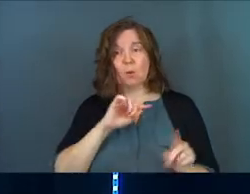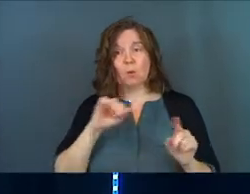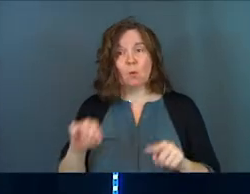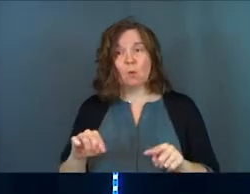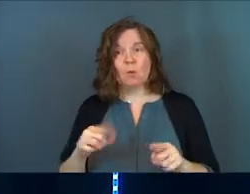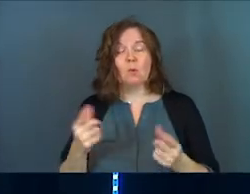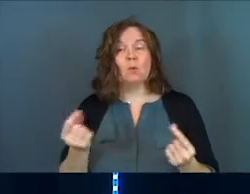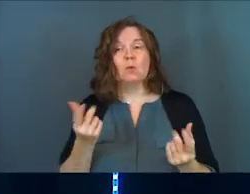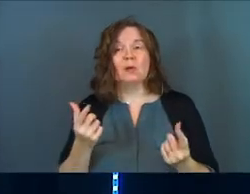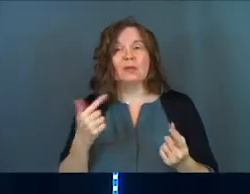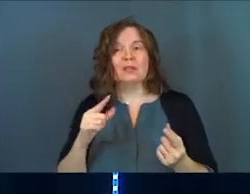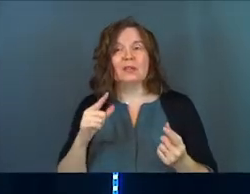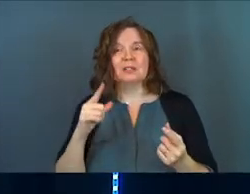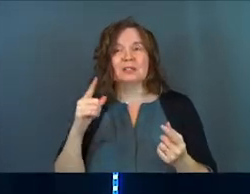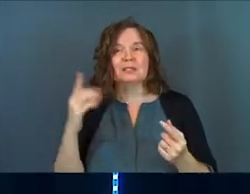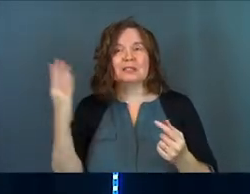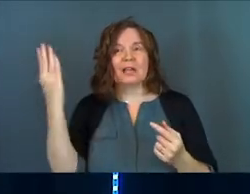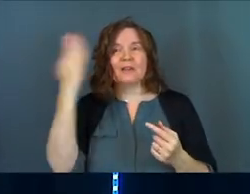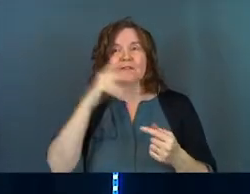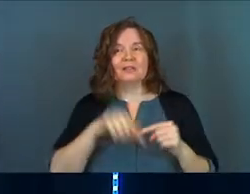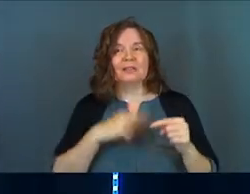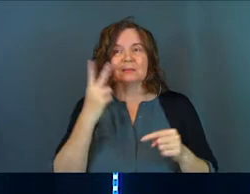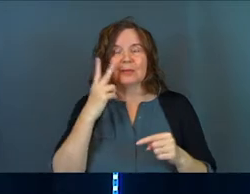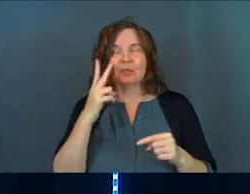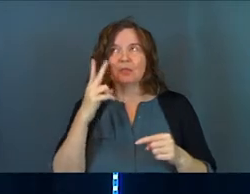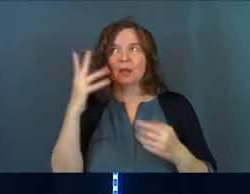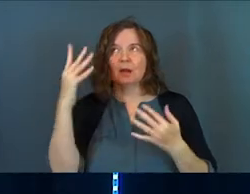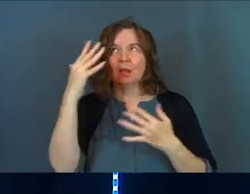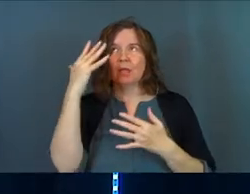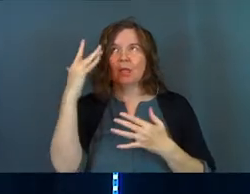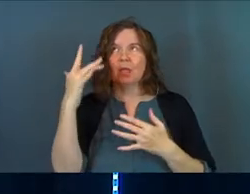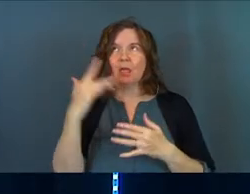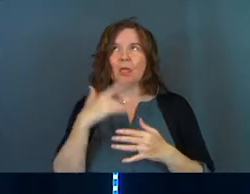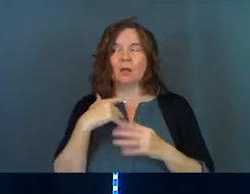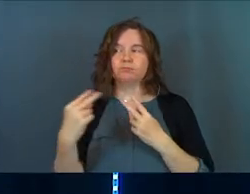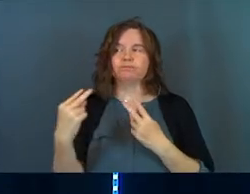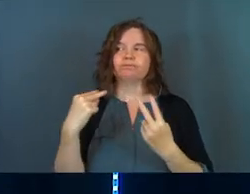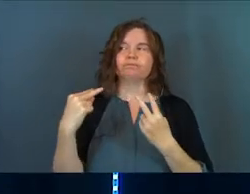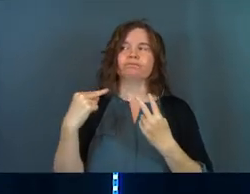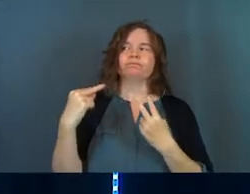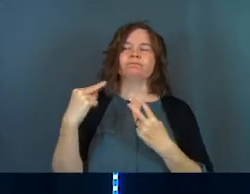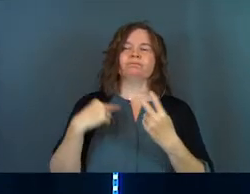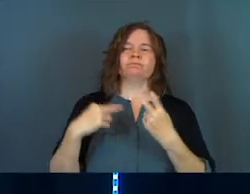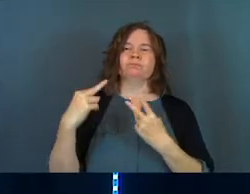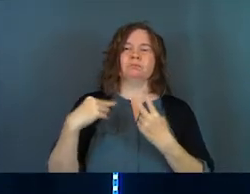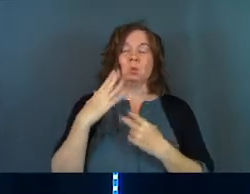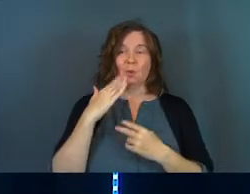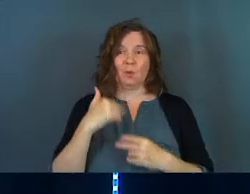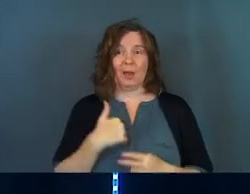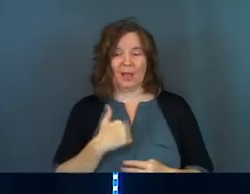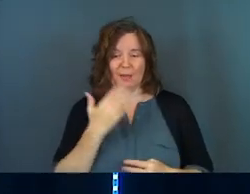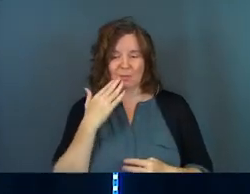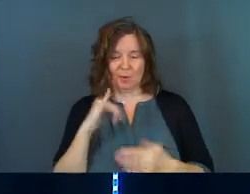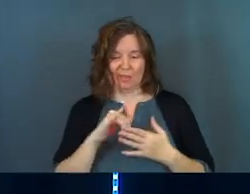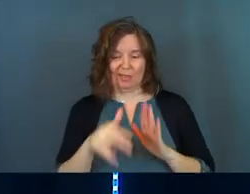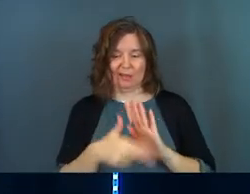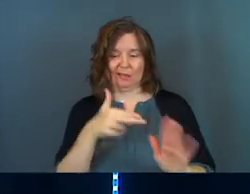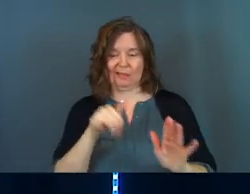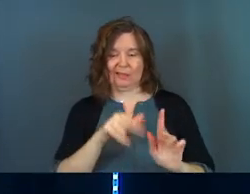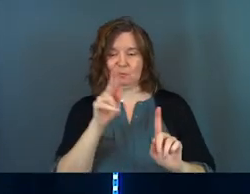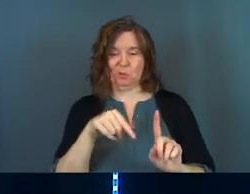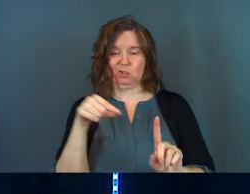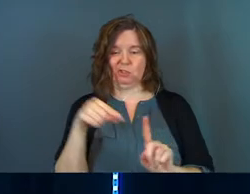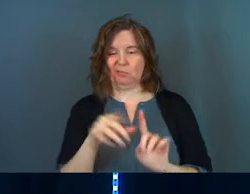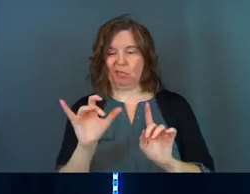go there and there's going to be this invisible label that hangs over your head. And you know that I am known in this crowd